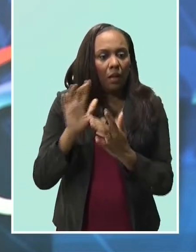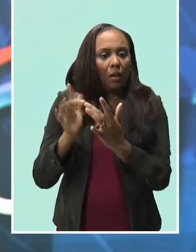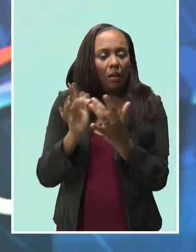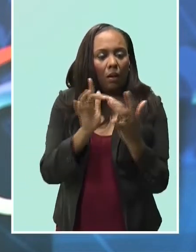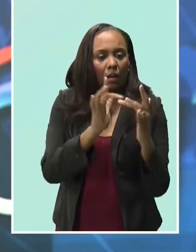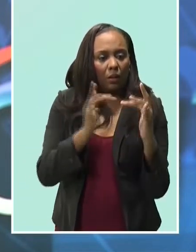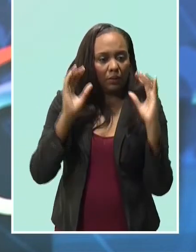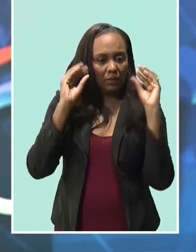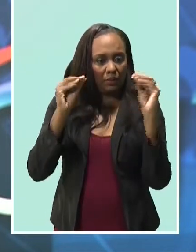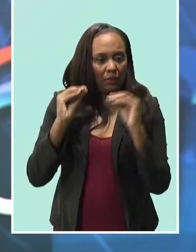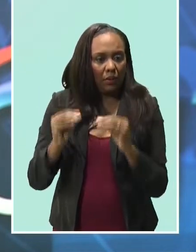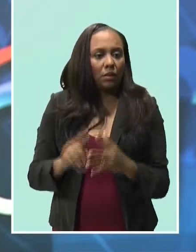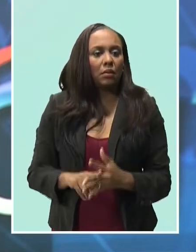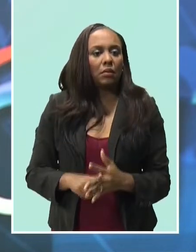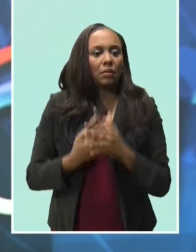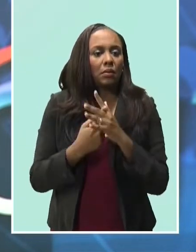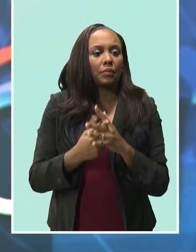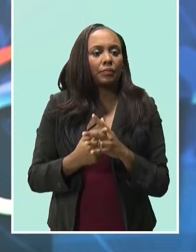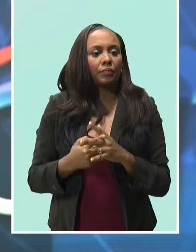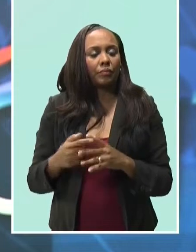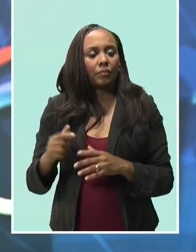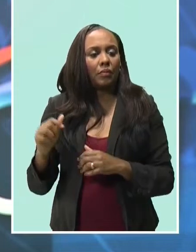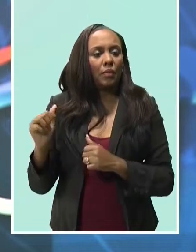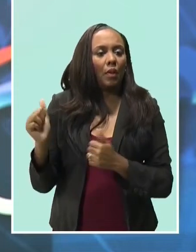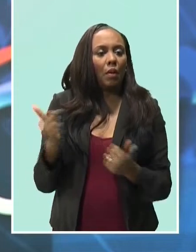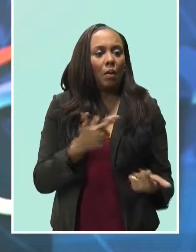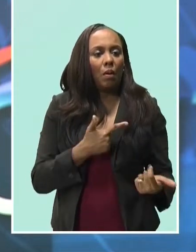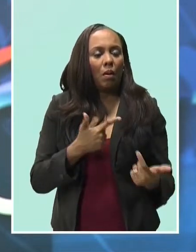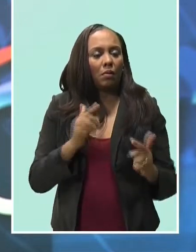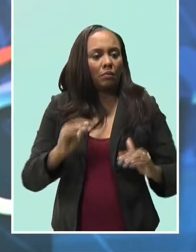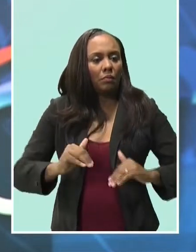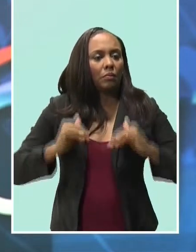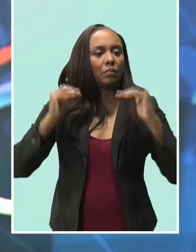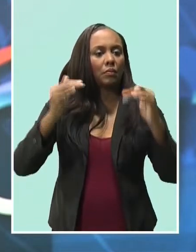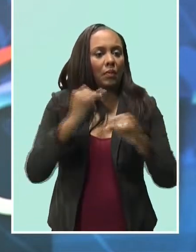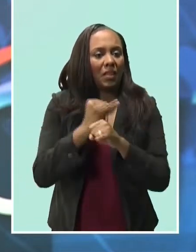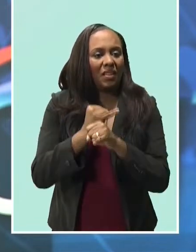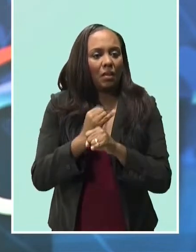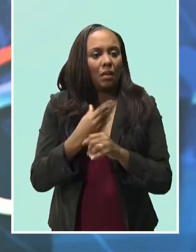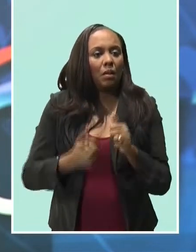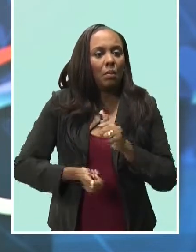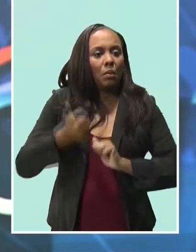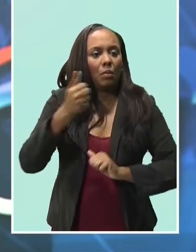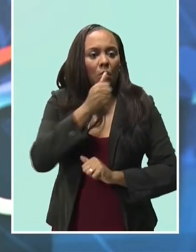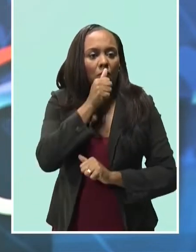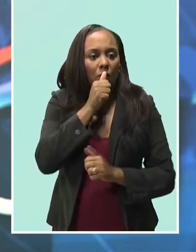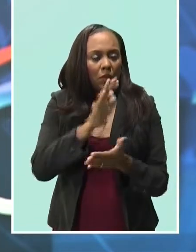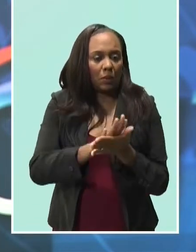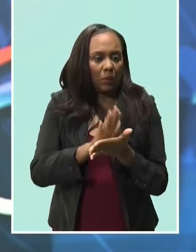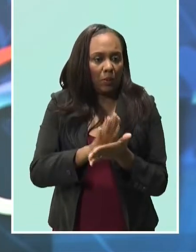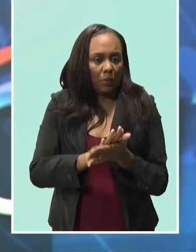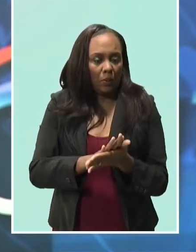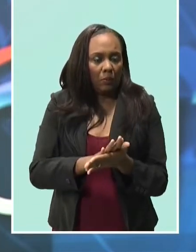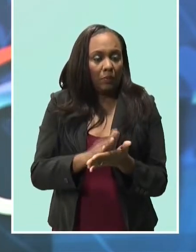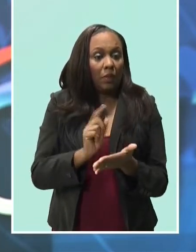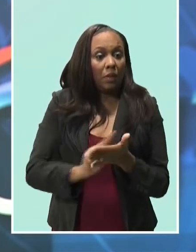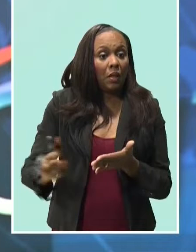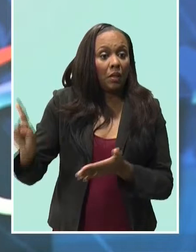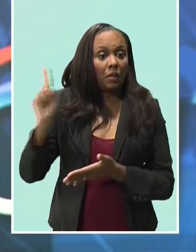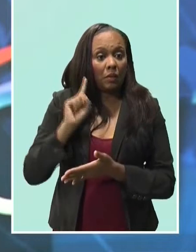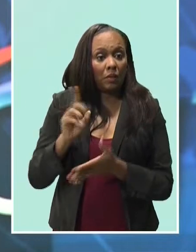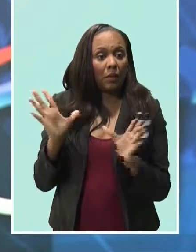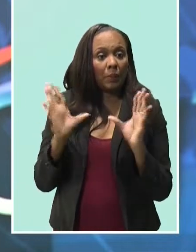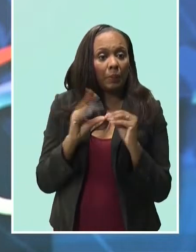has started at all tertiary institutions and most private schools. This follows consultations last week with Substantive Minister of